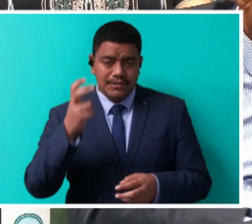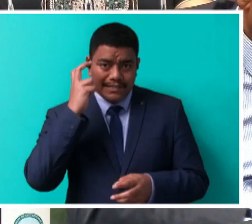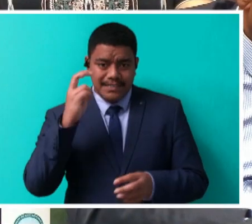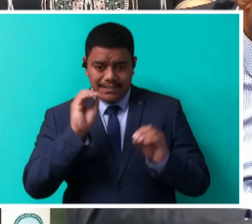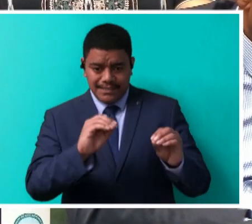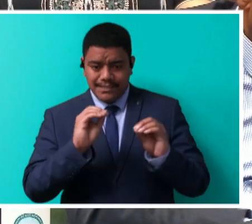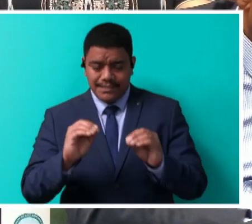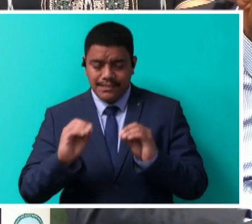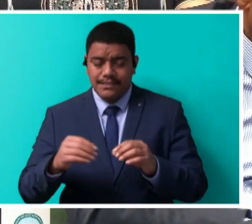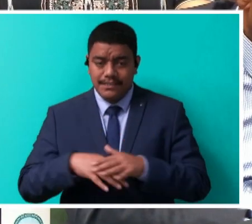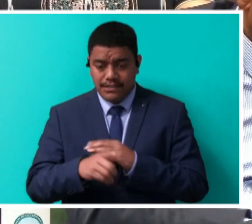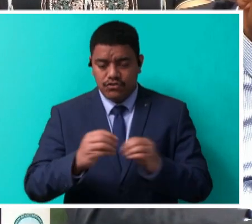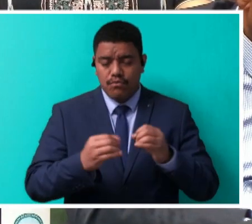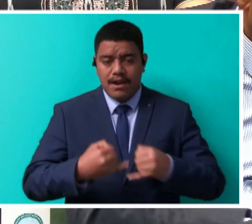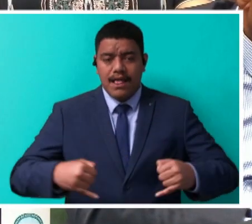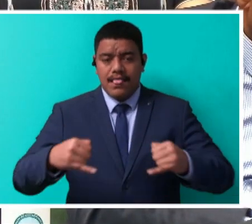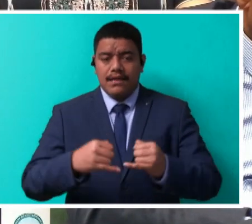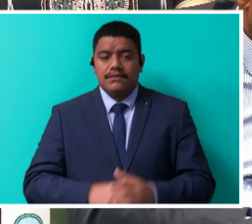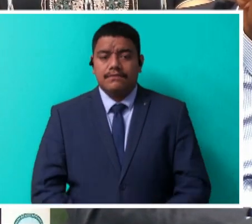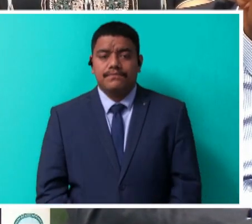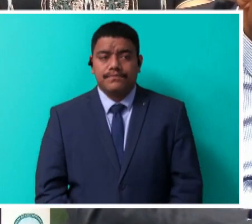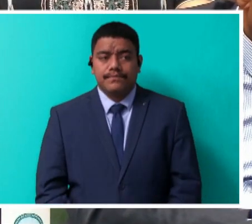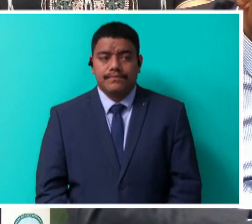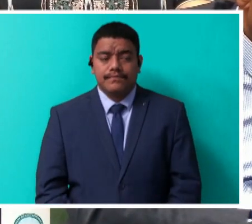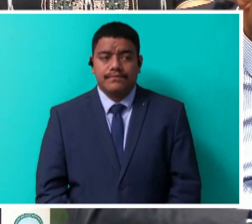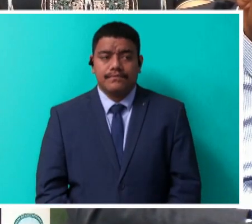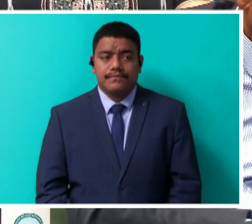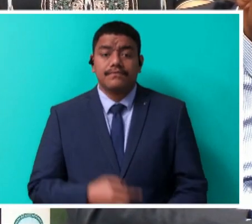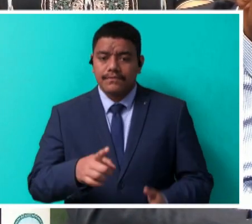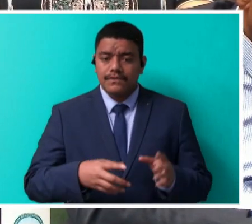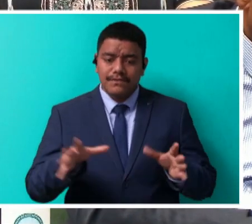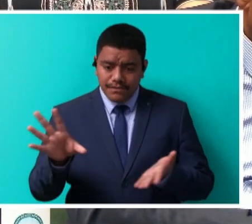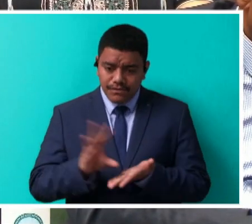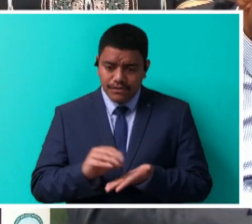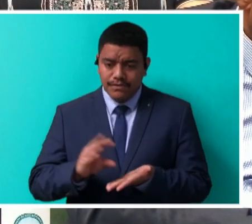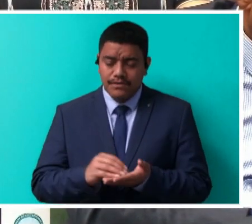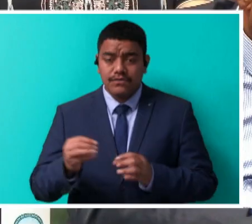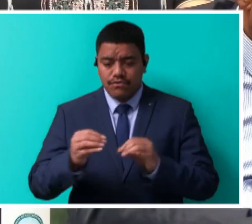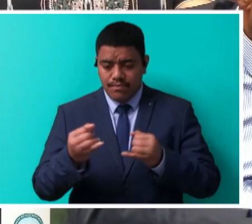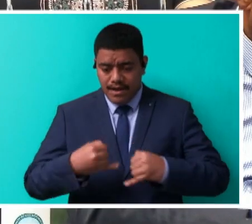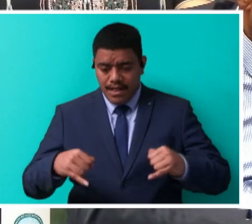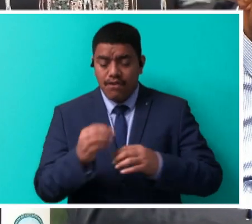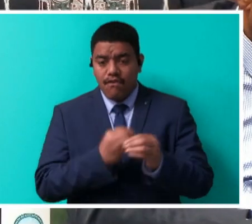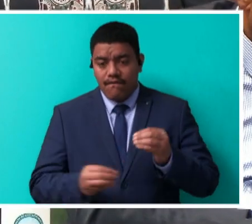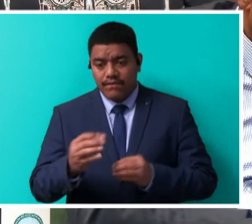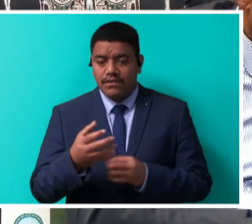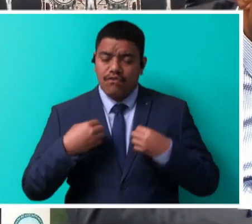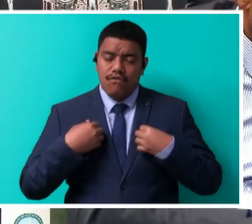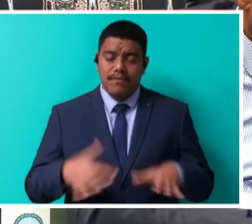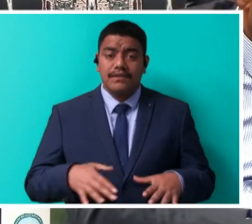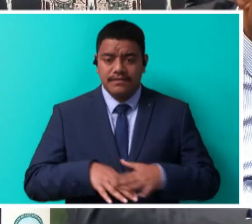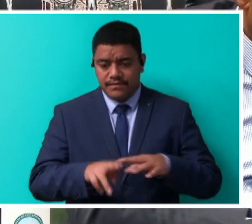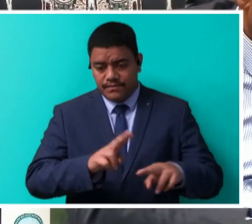in civil law practice in the Solomon Islands. And templates for civil law documents. Solomon Islands officers have completed attachment in